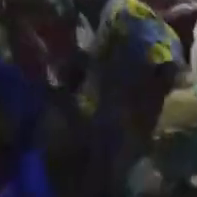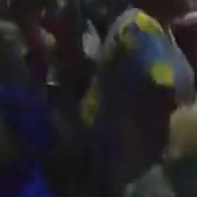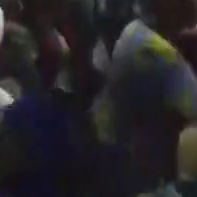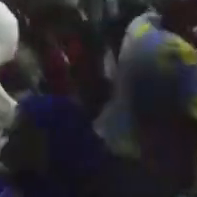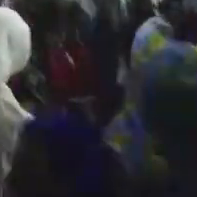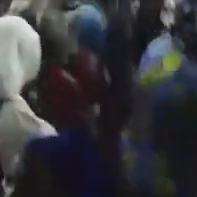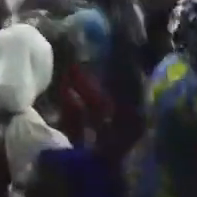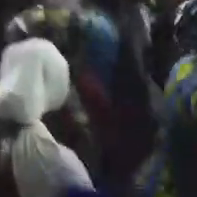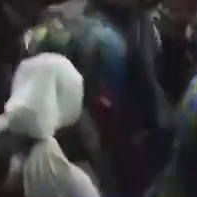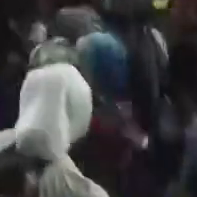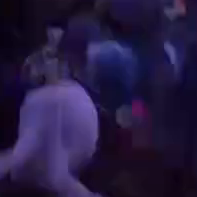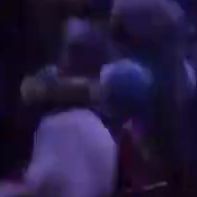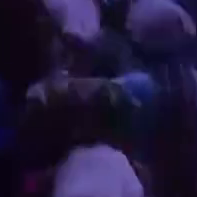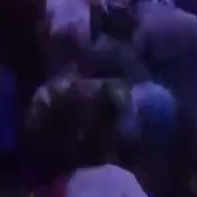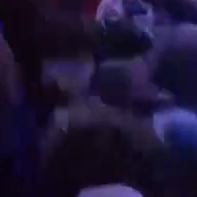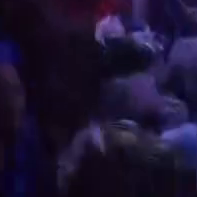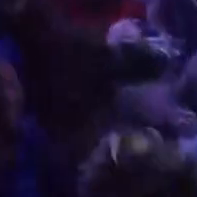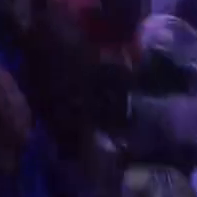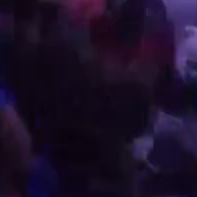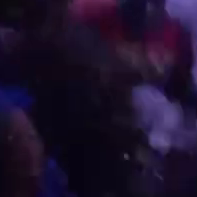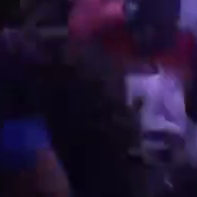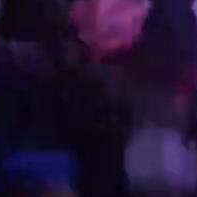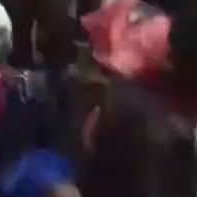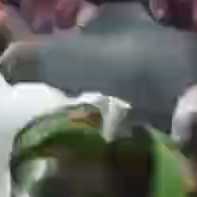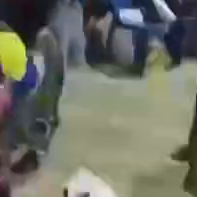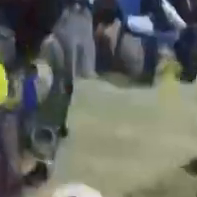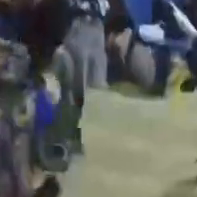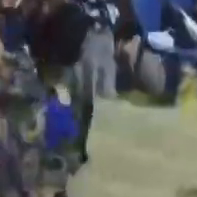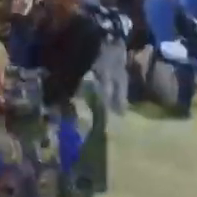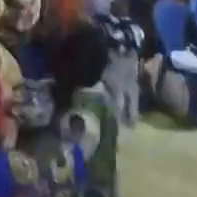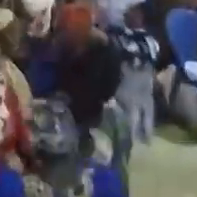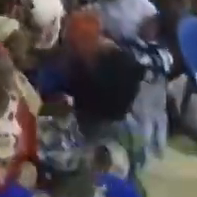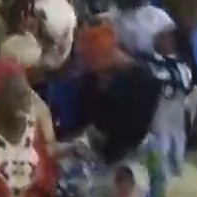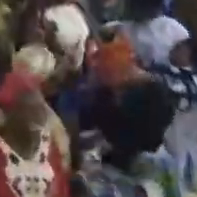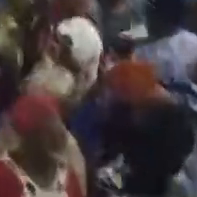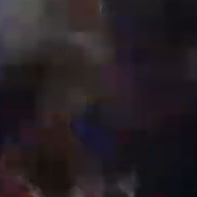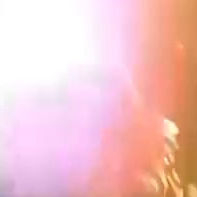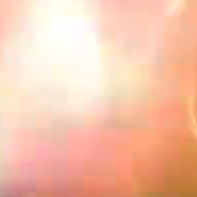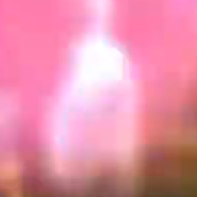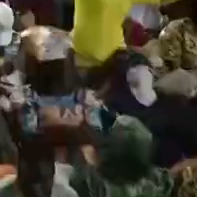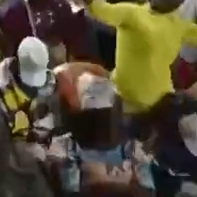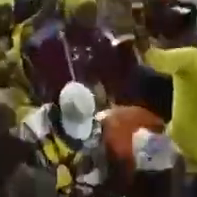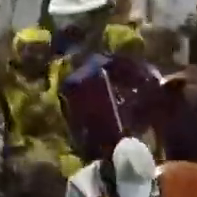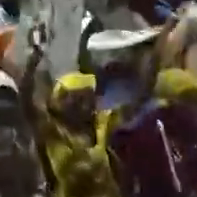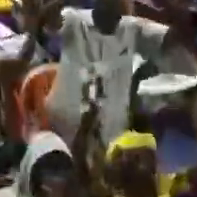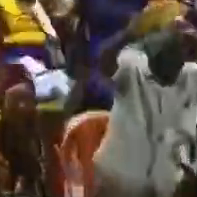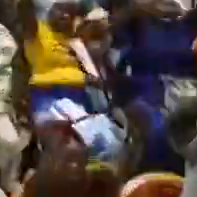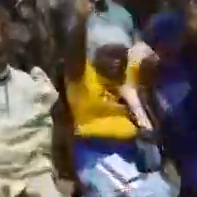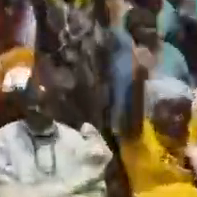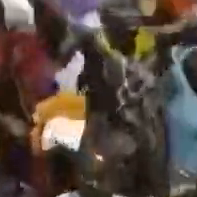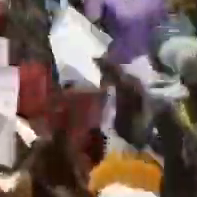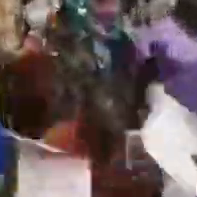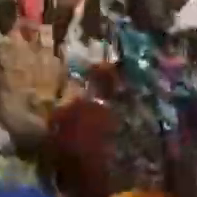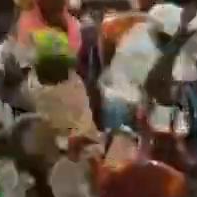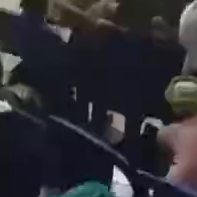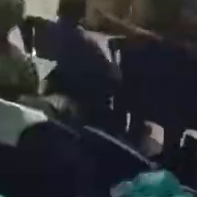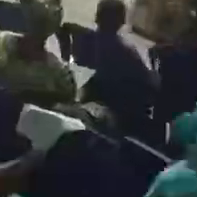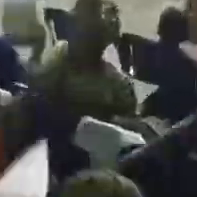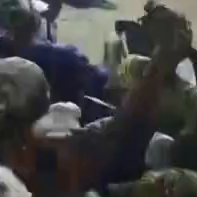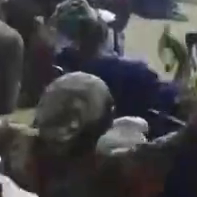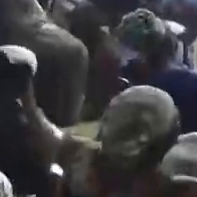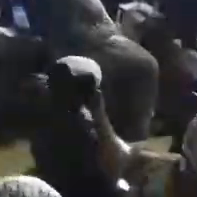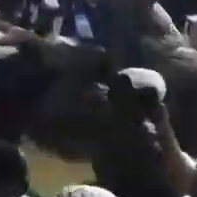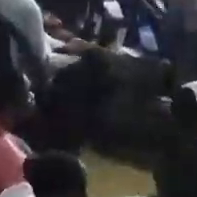gbona giri giri. Ojo meke loku o. Ka kiri ori gun mere rin agbaye lo kiki ilu ilu fun agbe tin kan bayi.